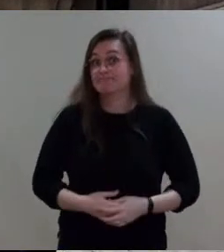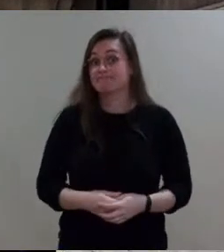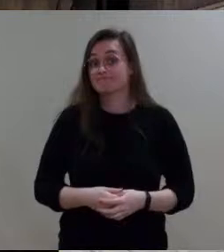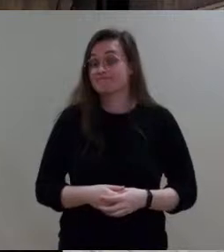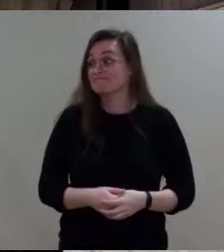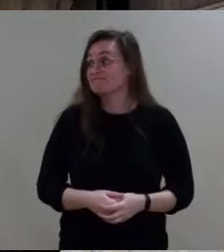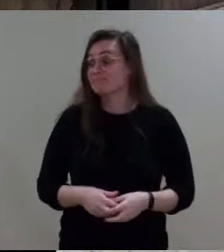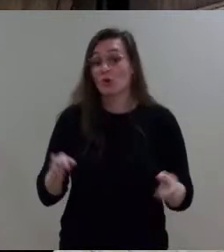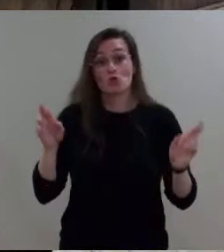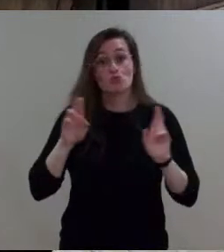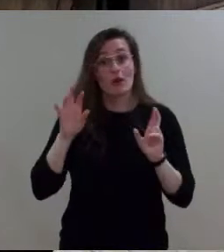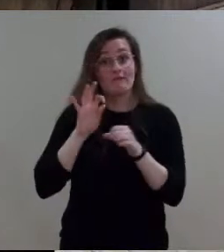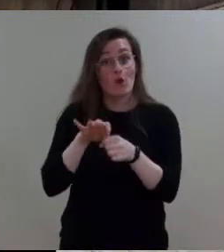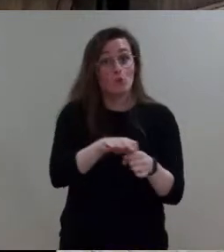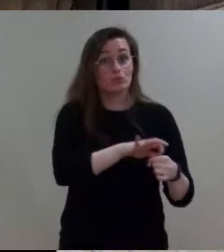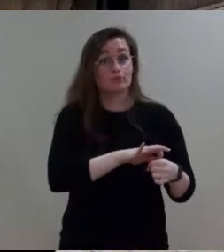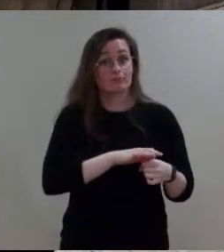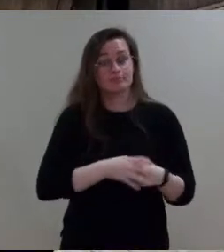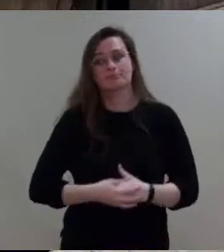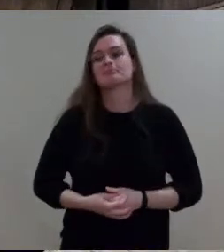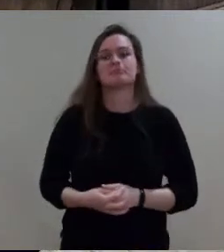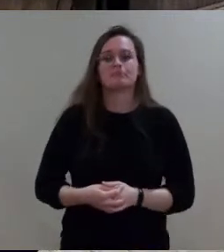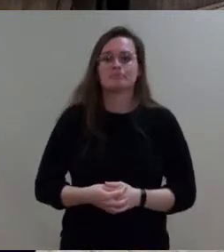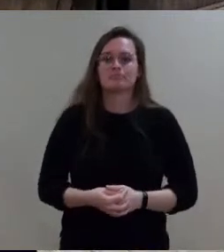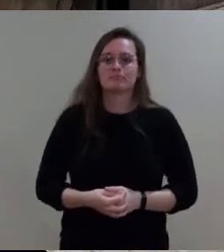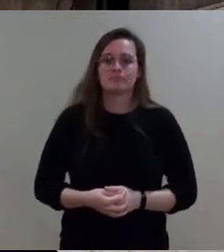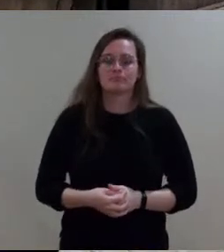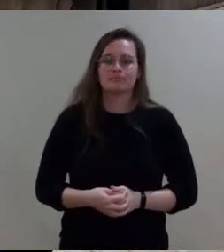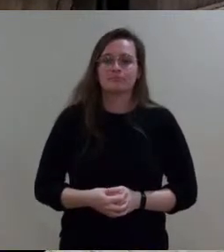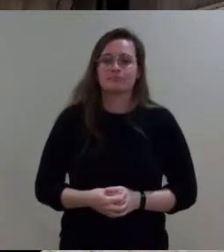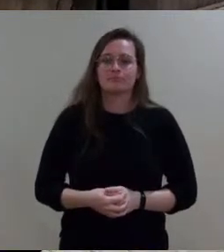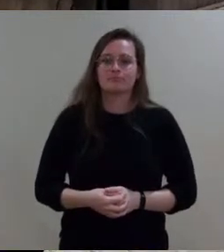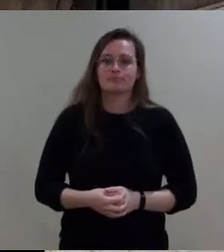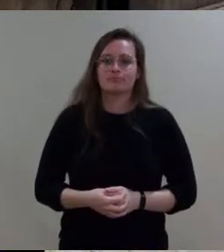Are you ready for the question? The question is on